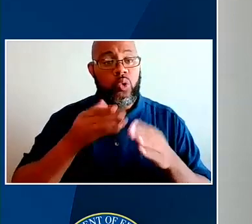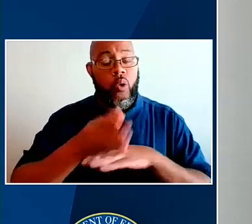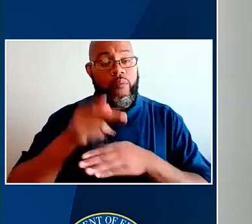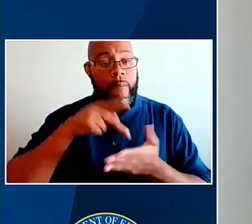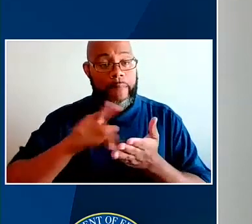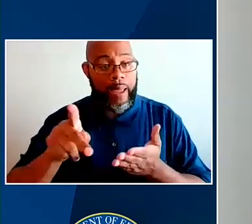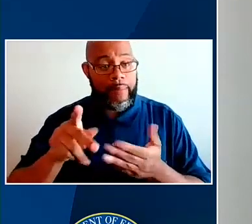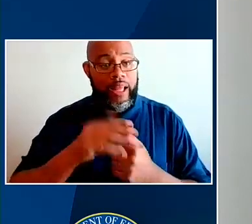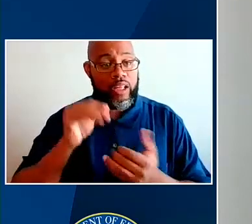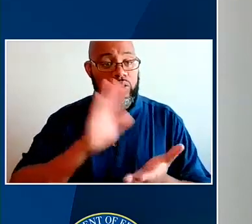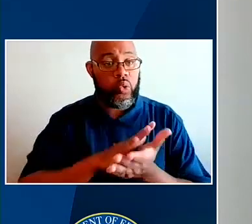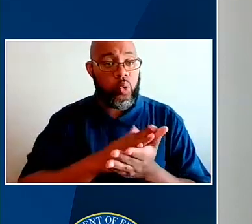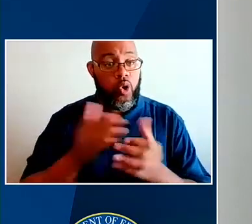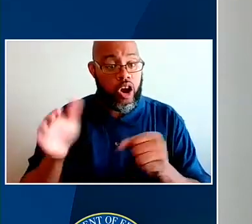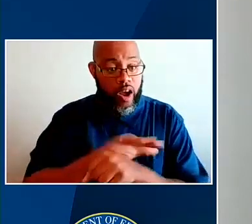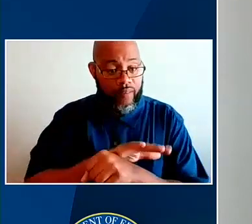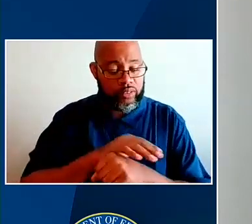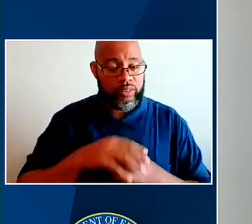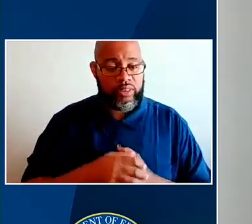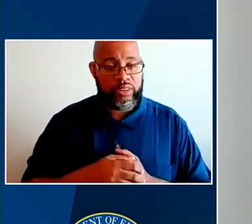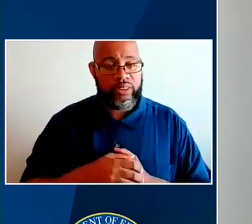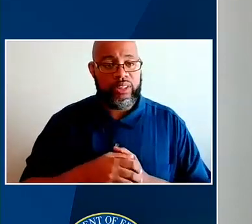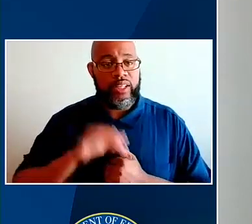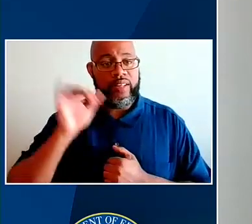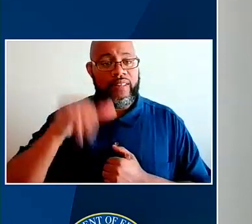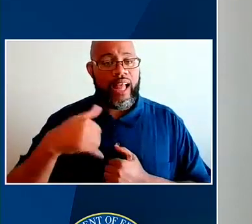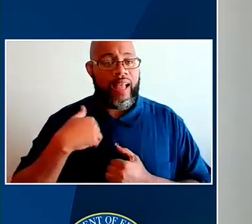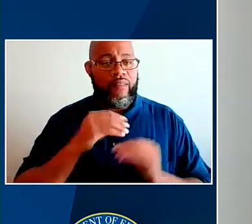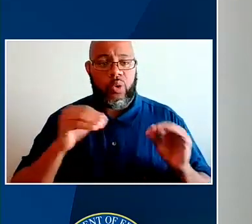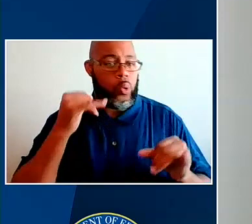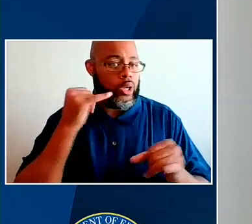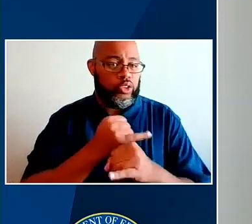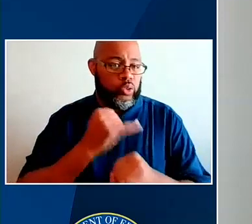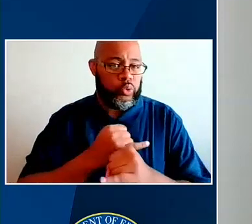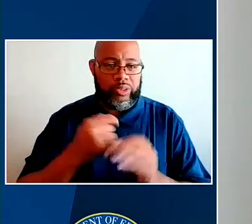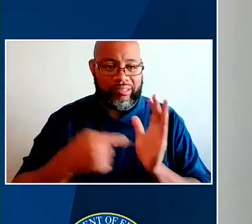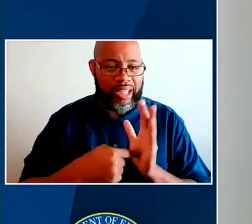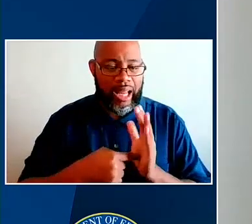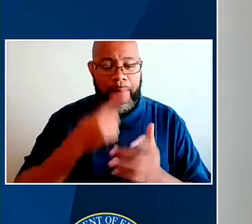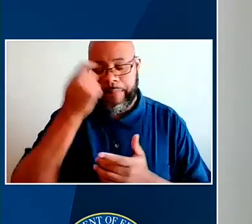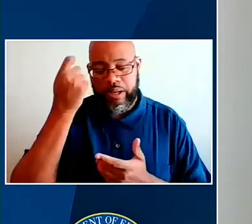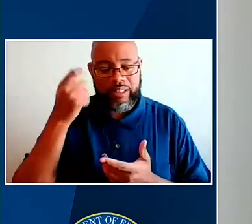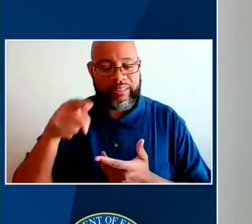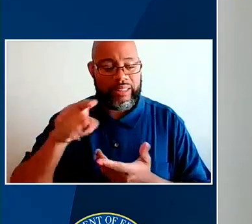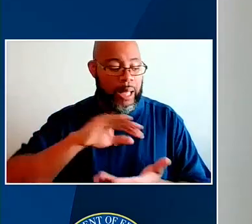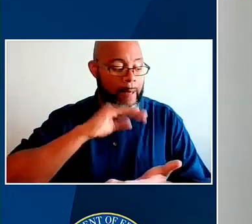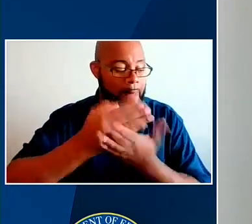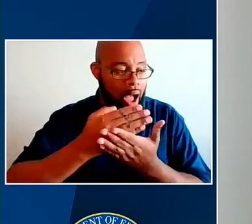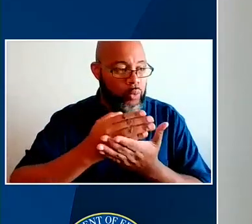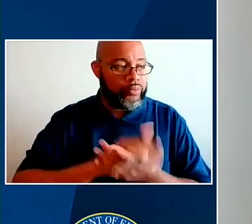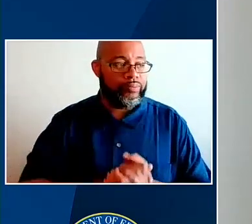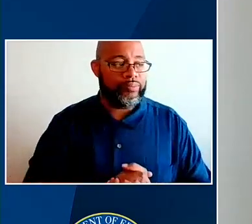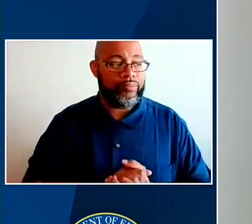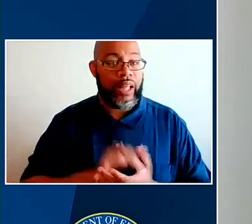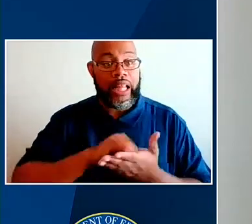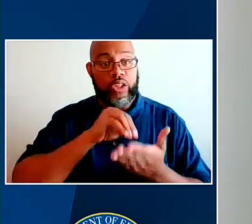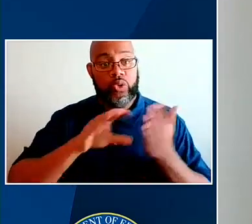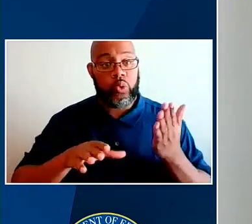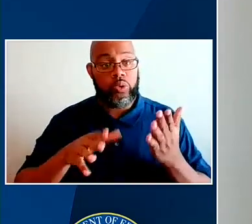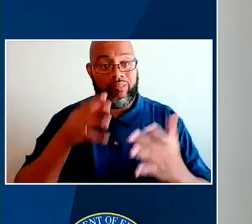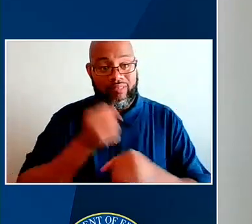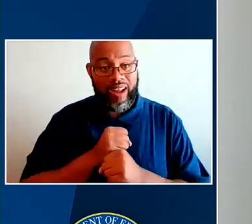and the school covers it, there is no institutional debt because the amount that the student